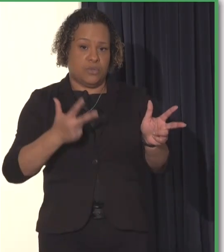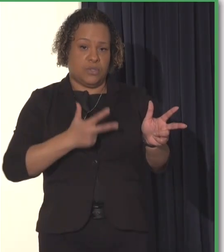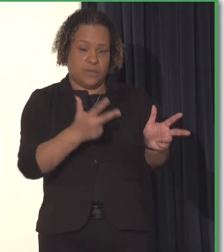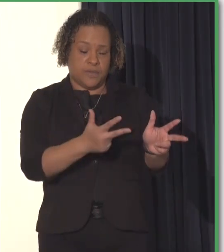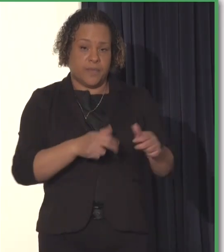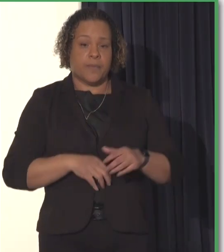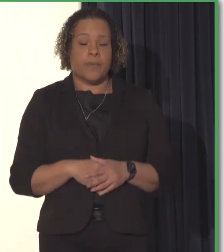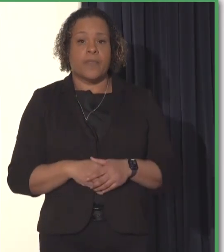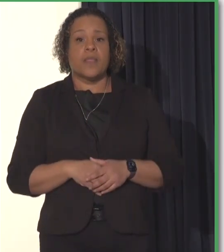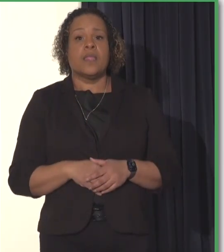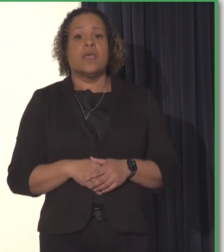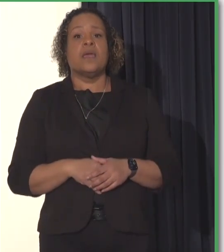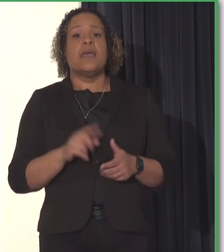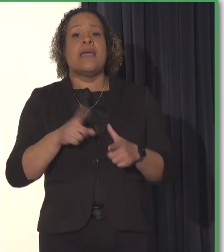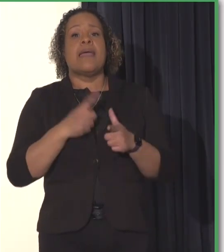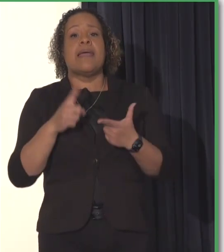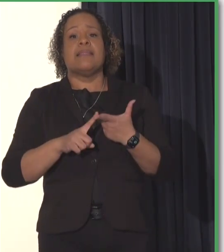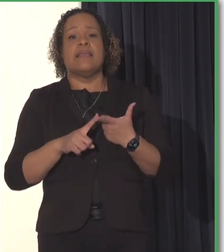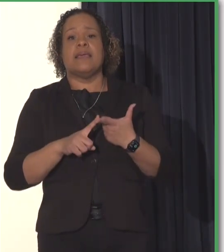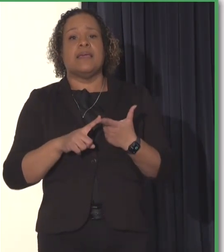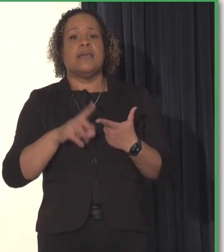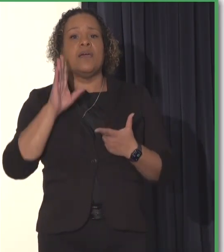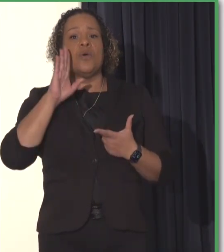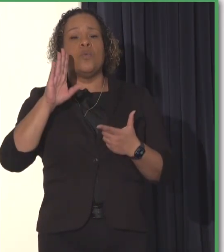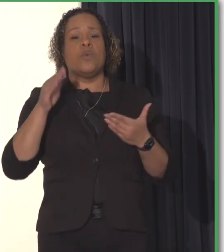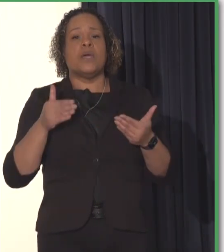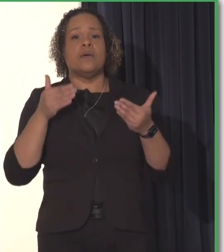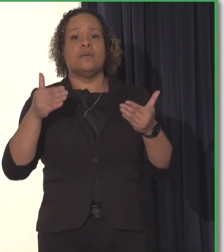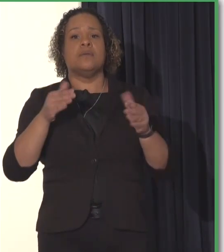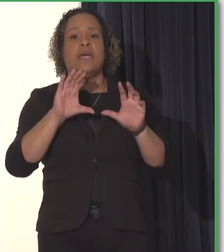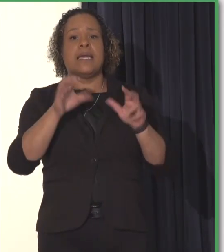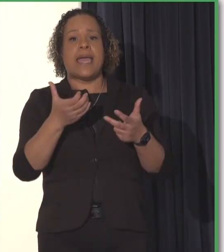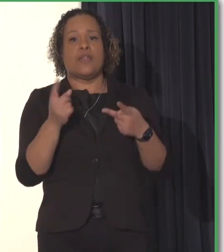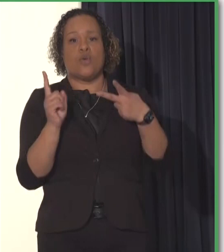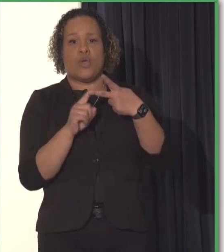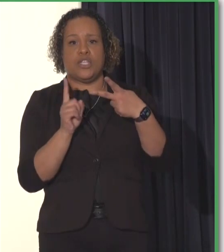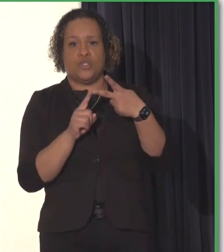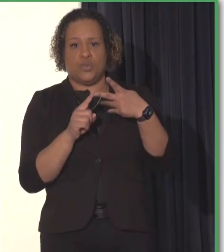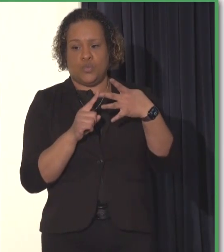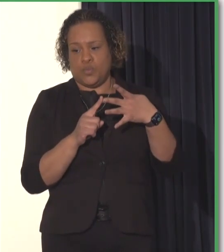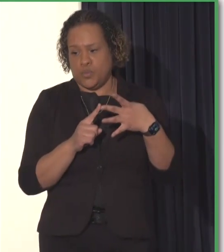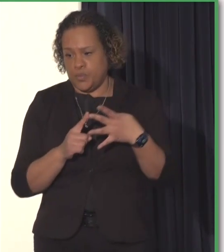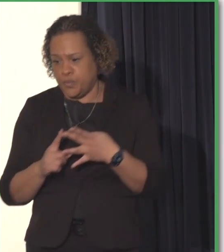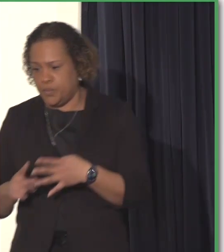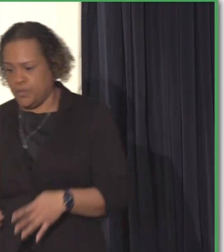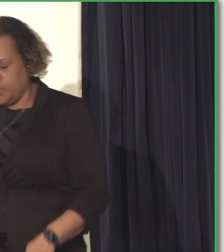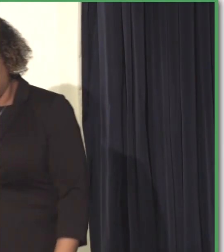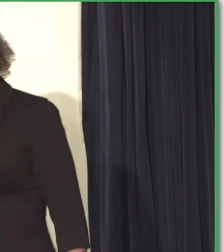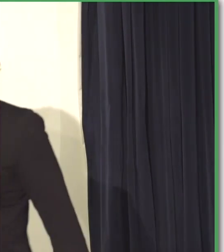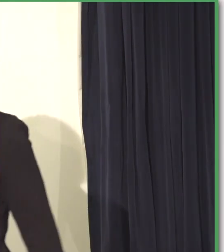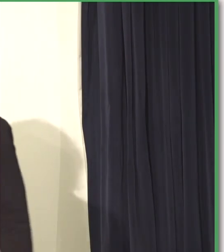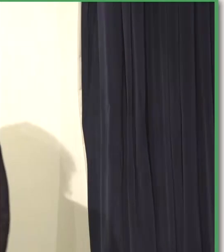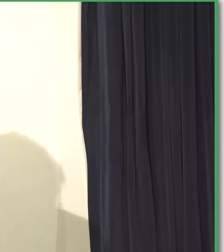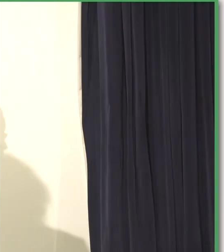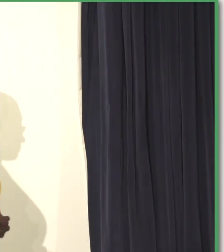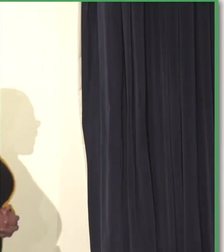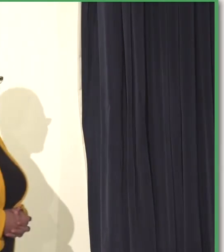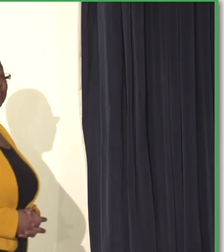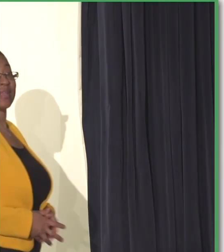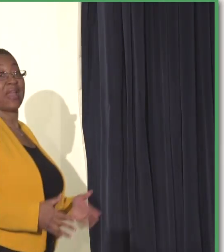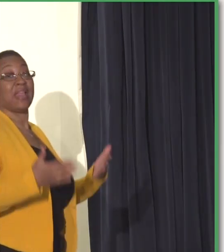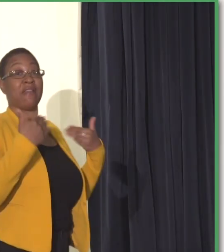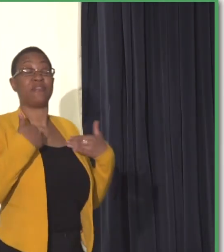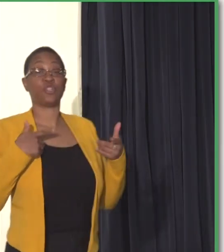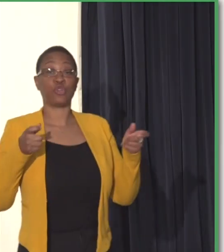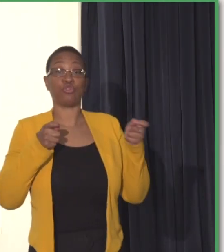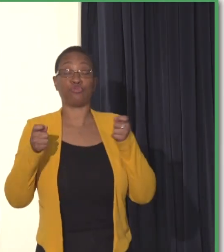And then we'll go to the category 2s. That would be physical controls, strikes, kicks,